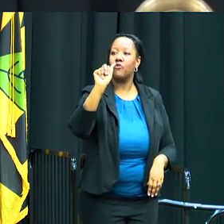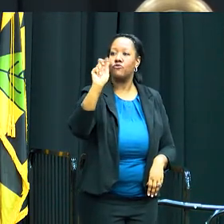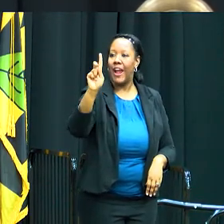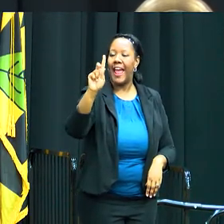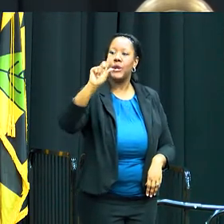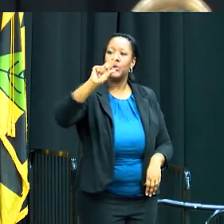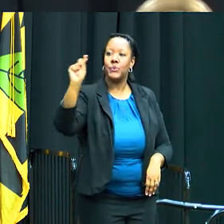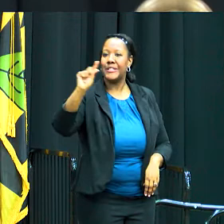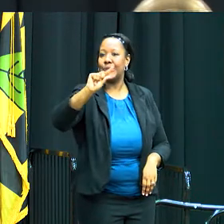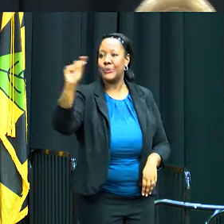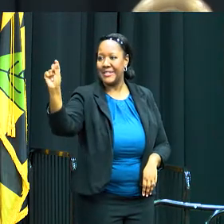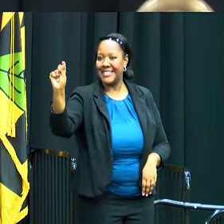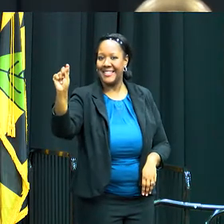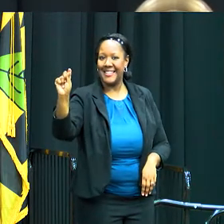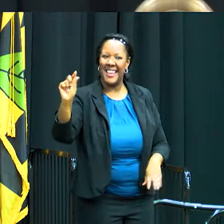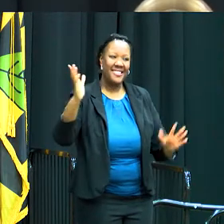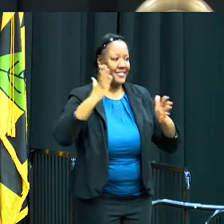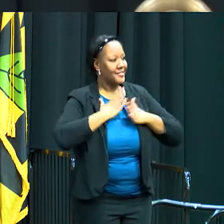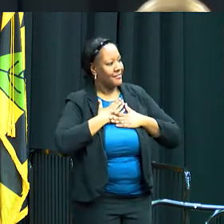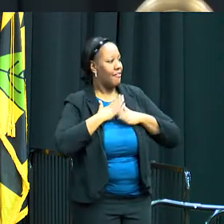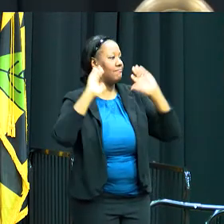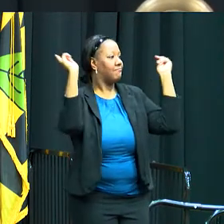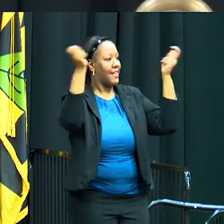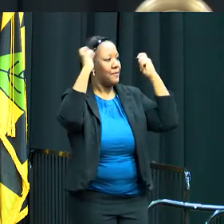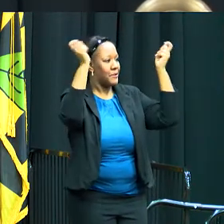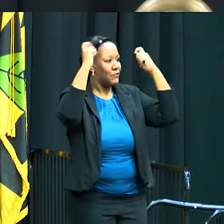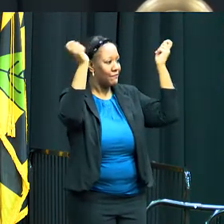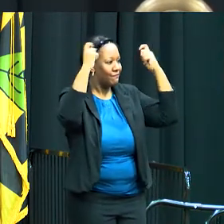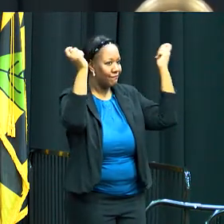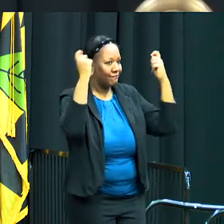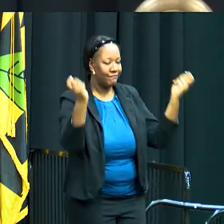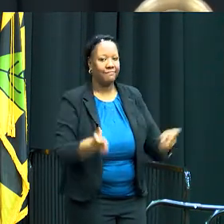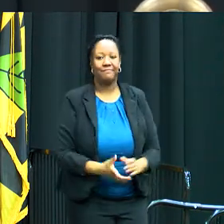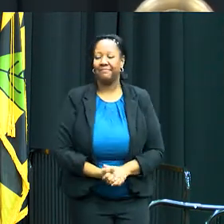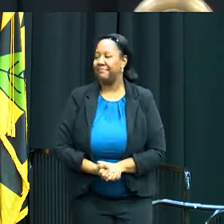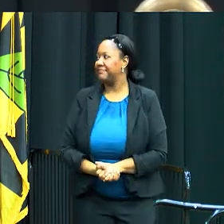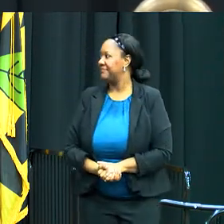CSMGrad2020. This is our celebration.